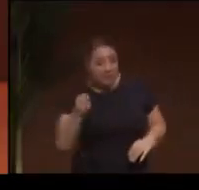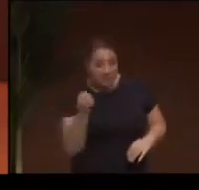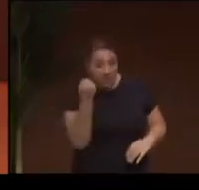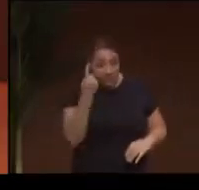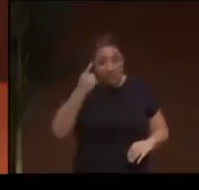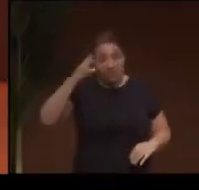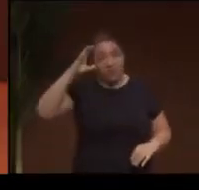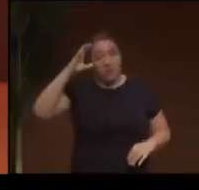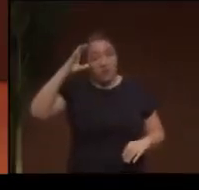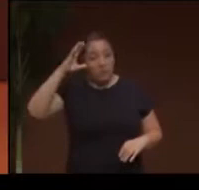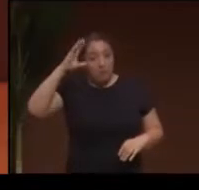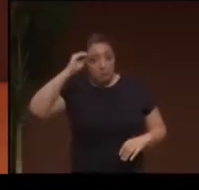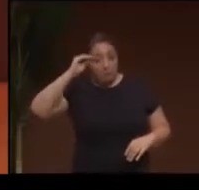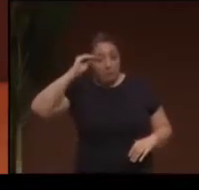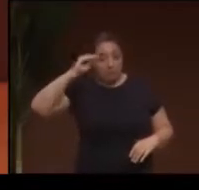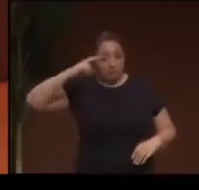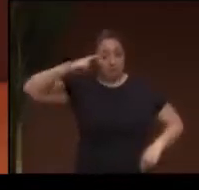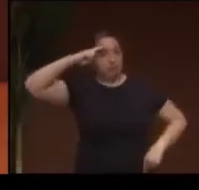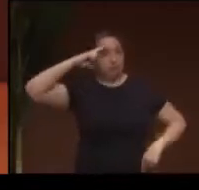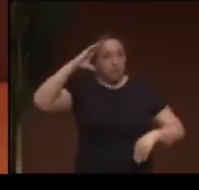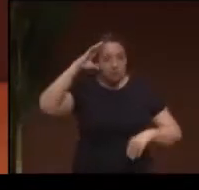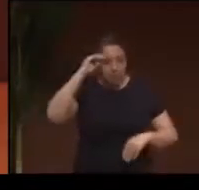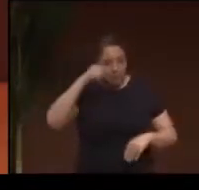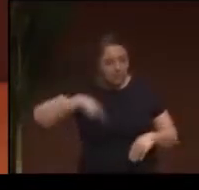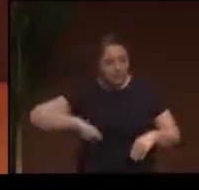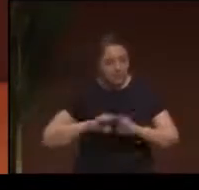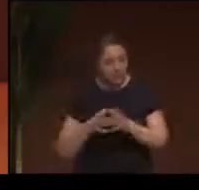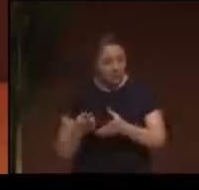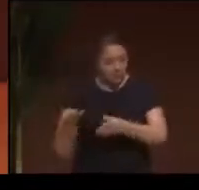who had gone to a powwow and they fell in love with the culture.